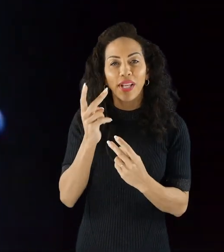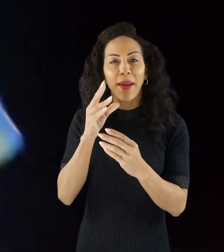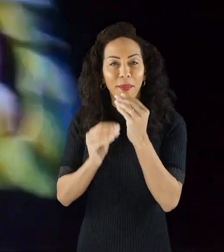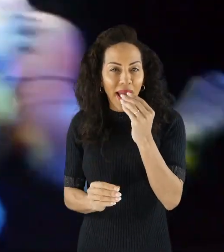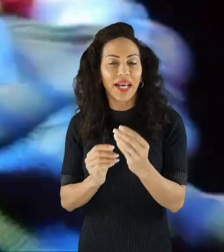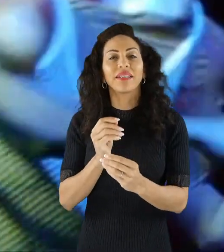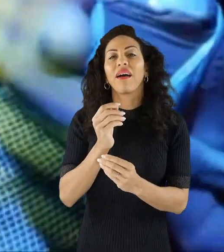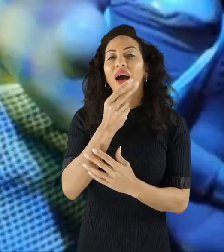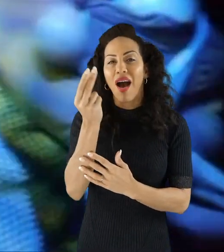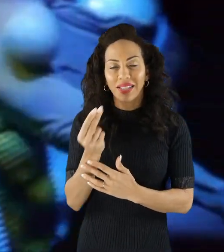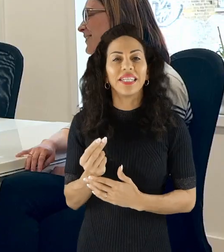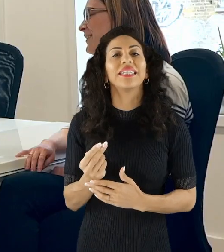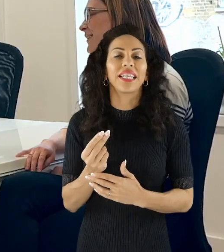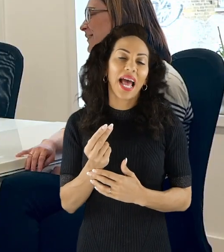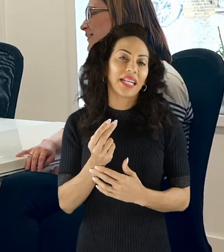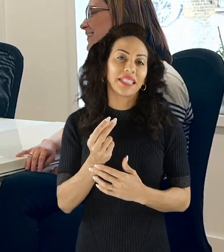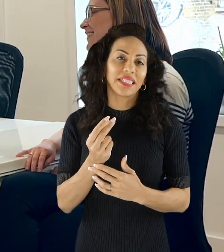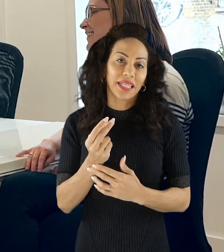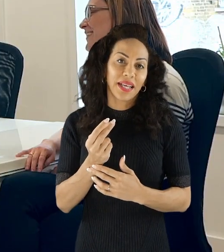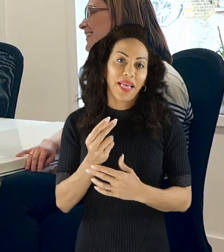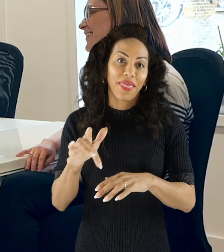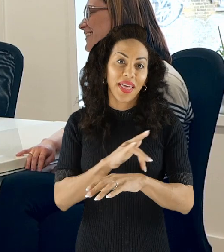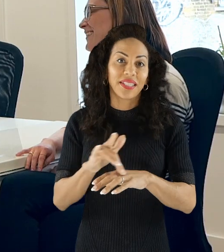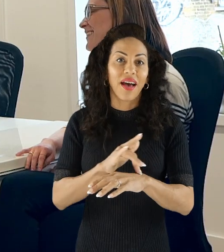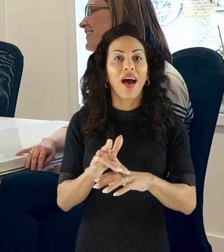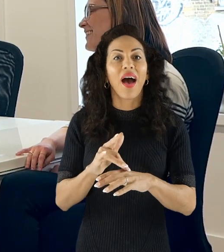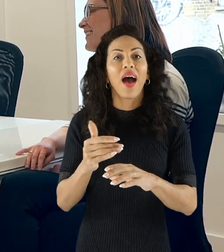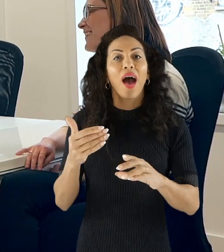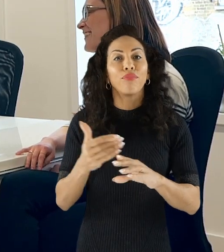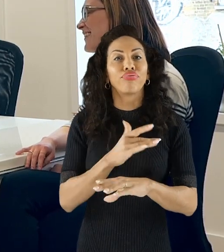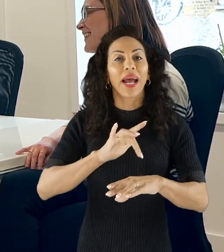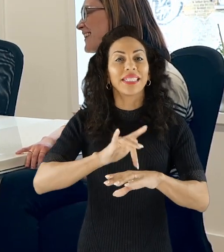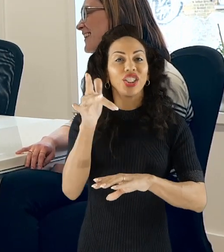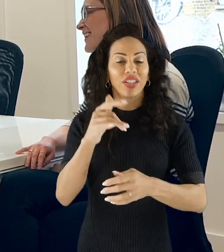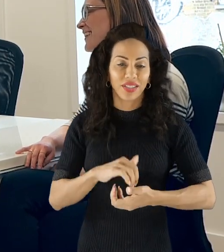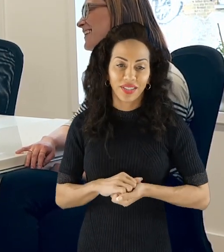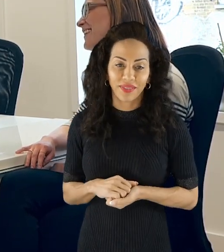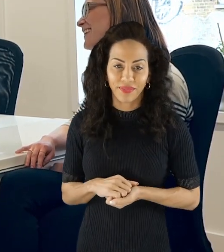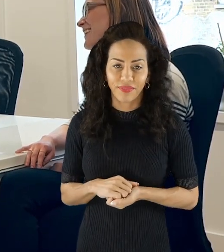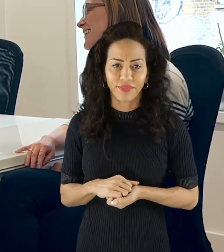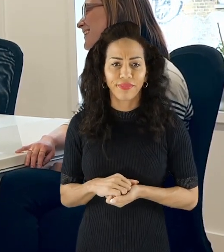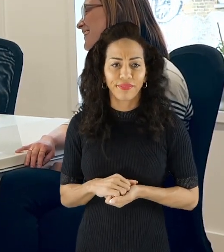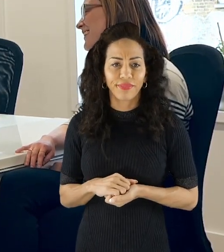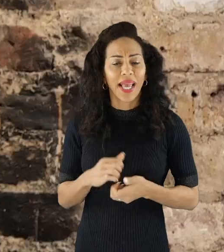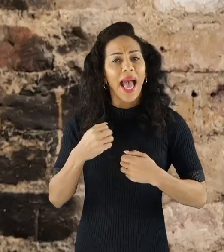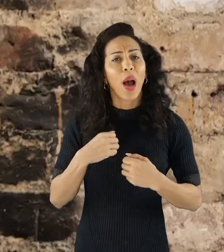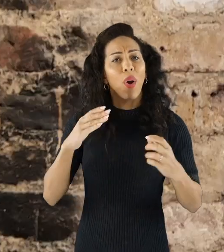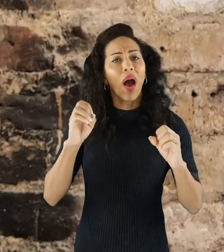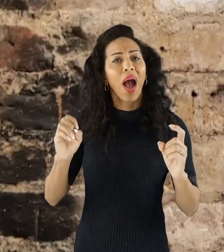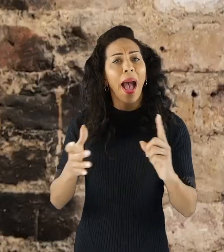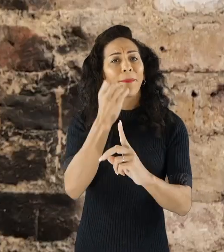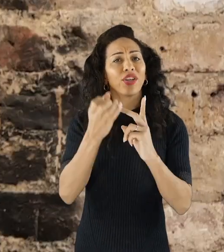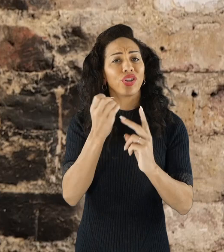artists and theatre practitioners. I think we communicate our ambitions through trying to be